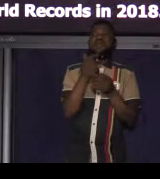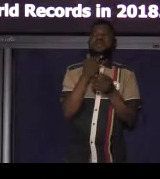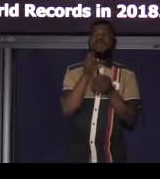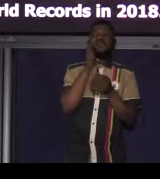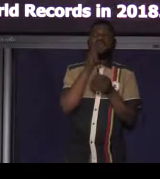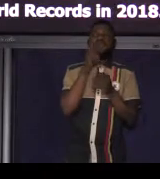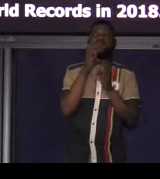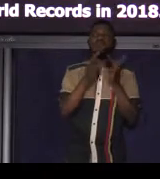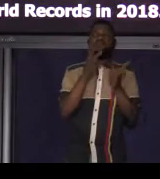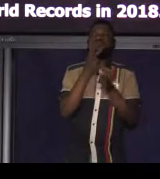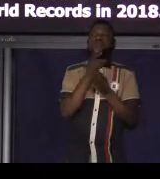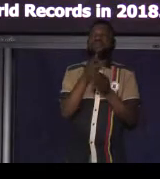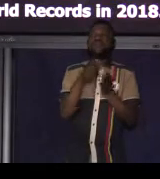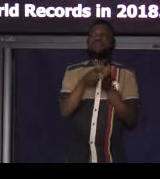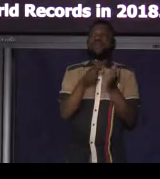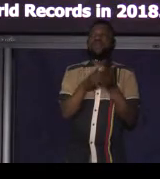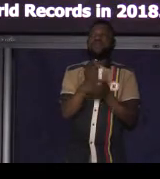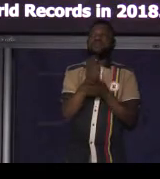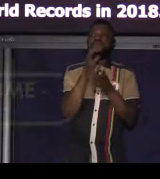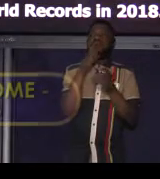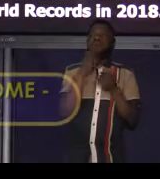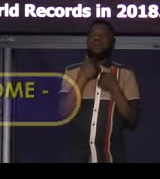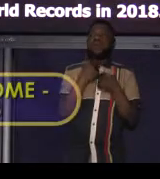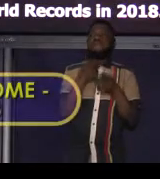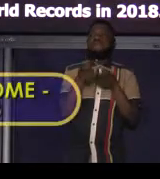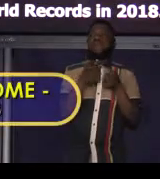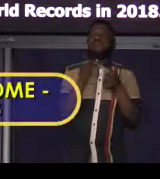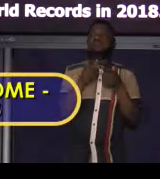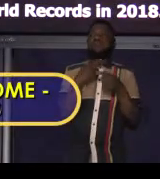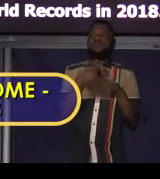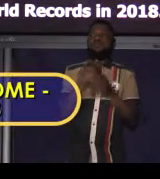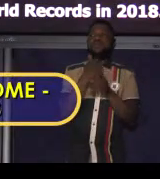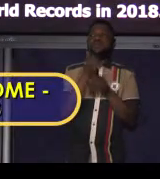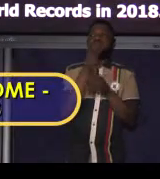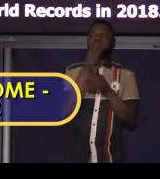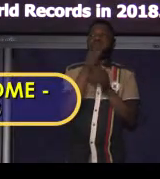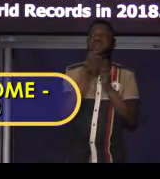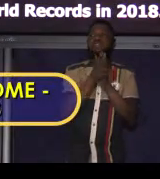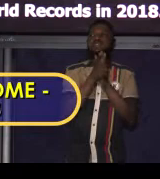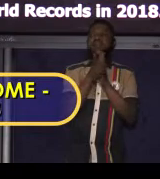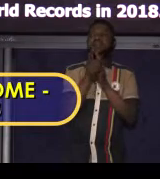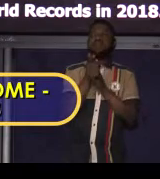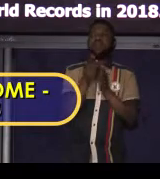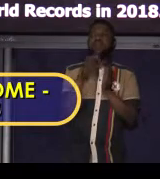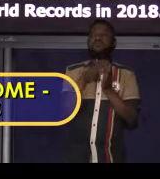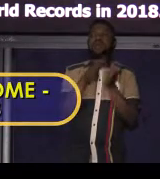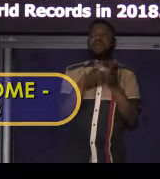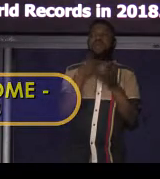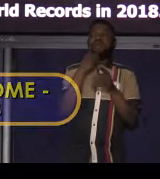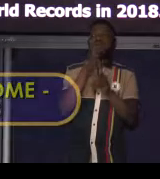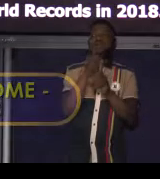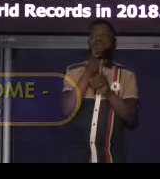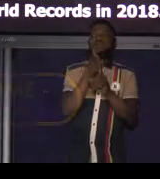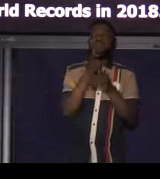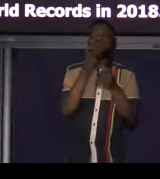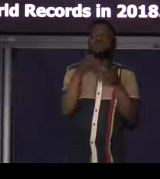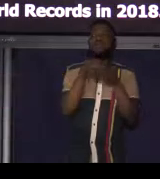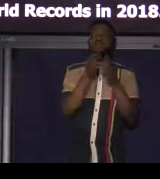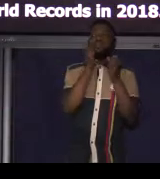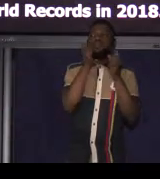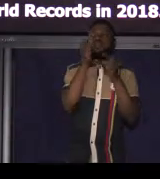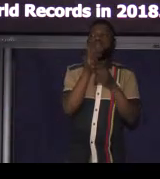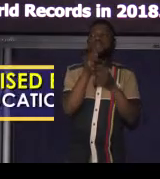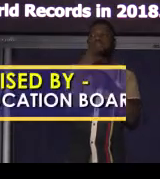another Guinness World Record holder who has managed to make an exceptional record